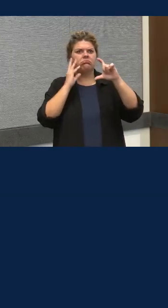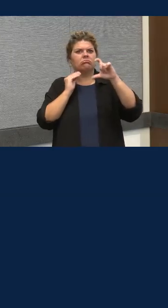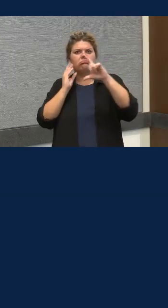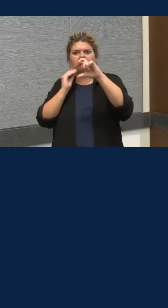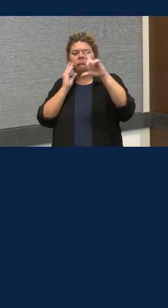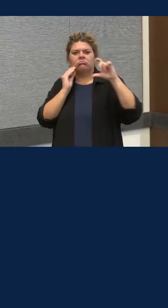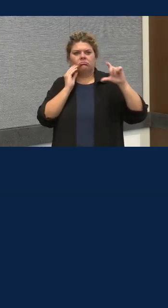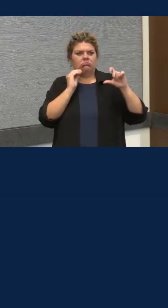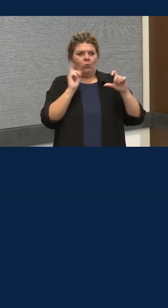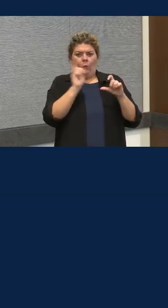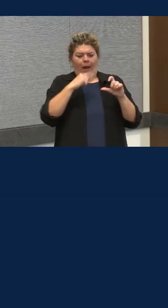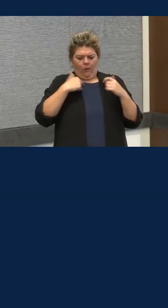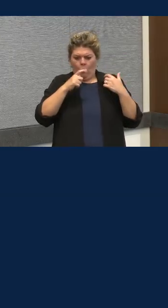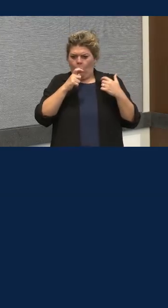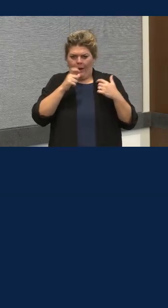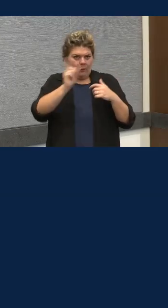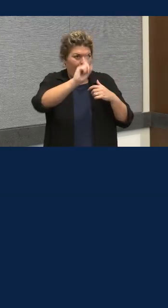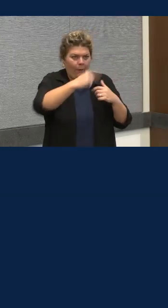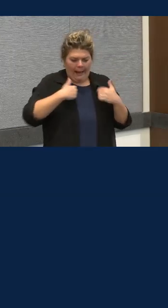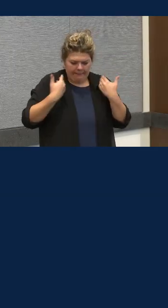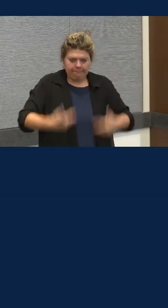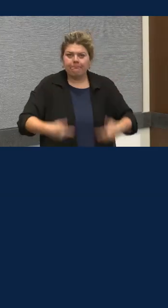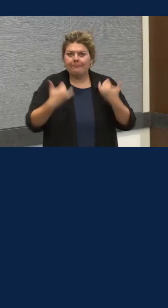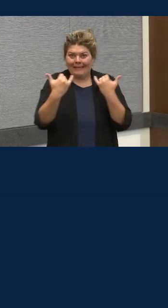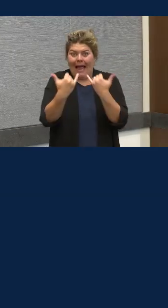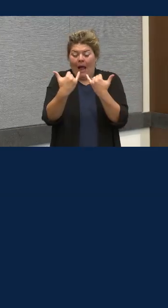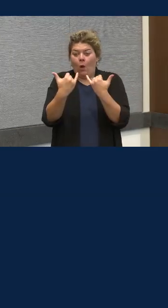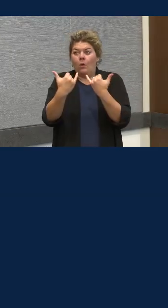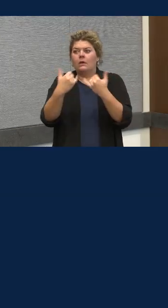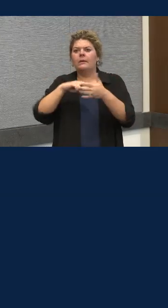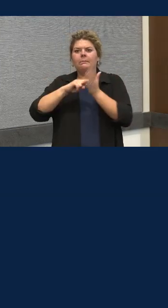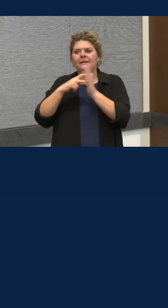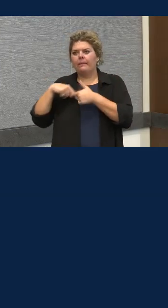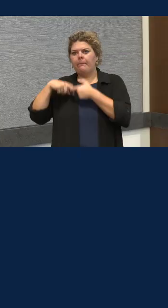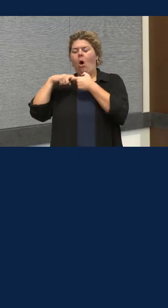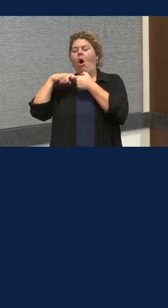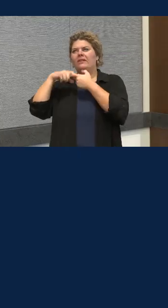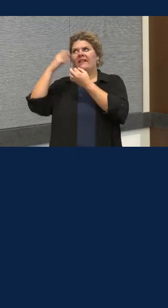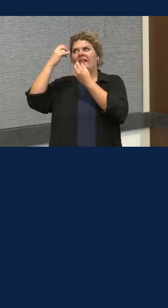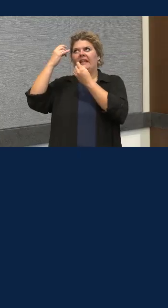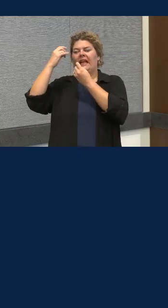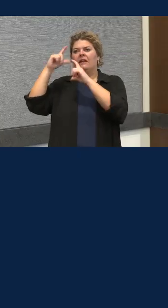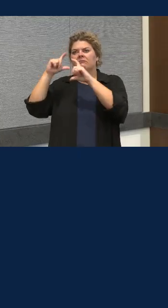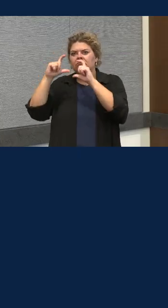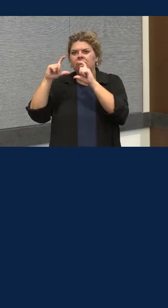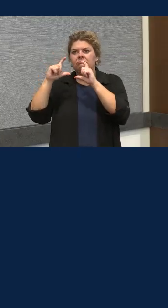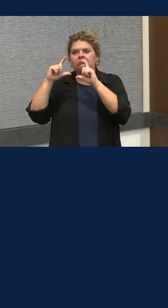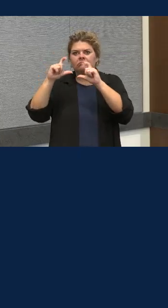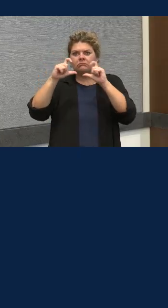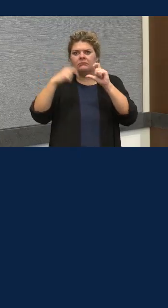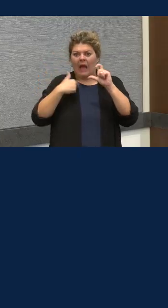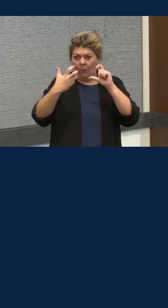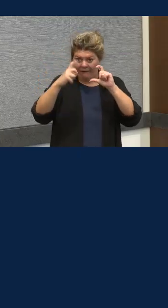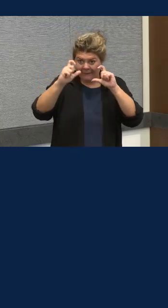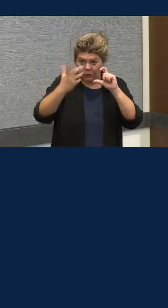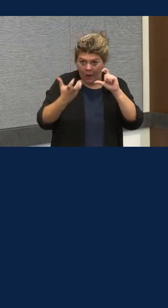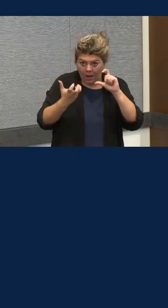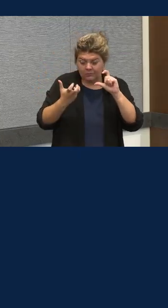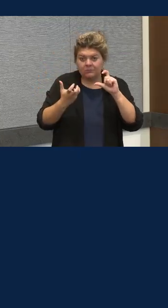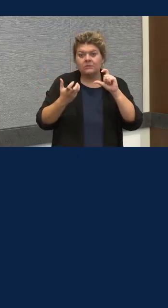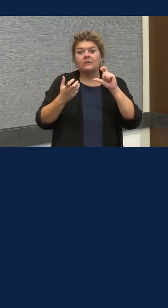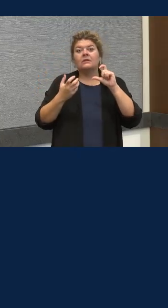where you are. It involves pausing and thinking about, do you want to take